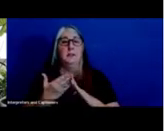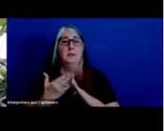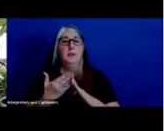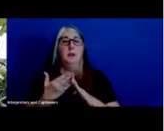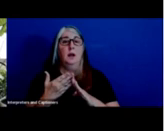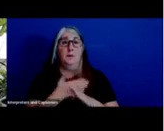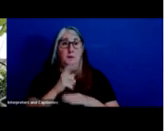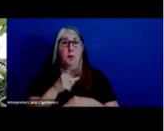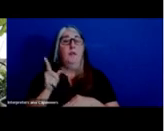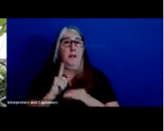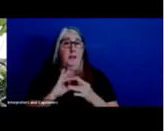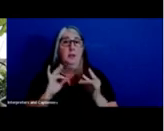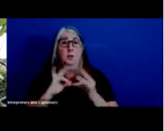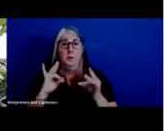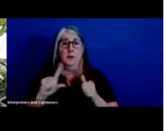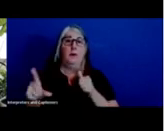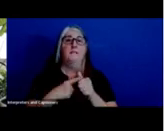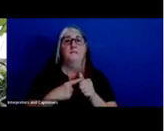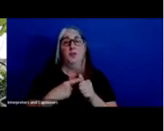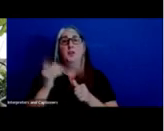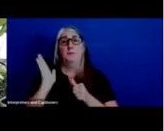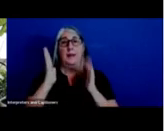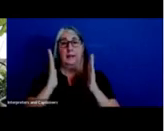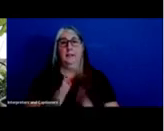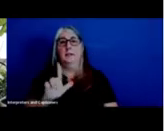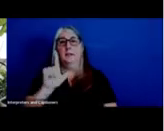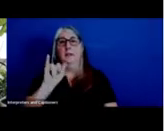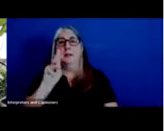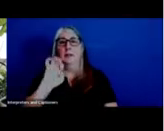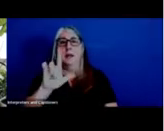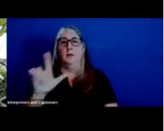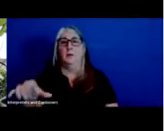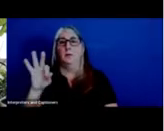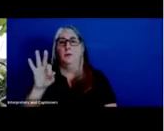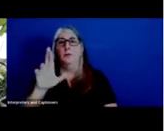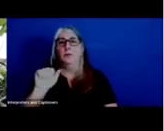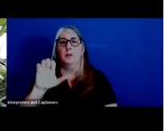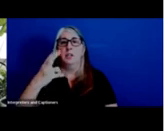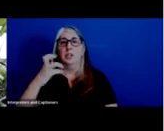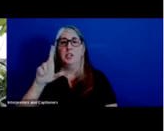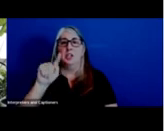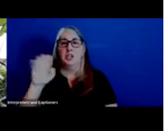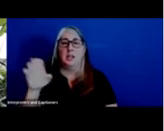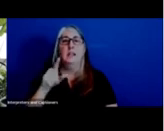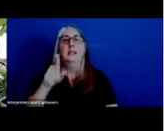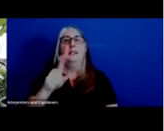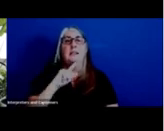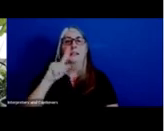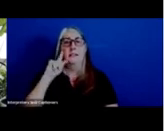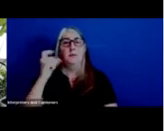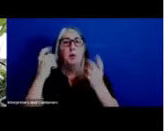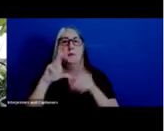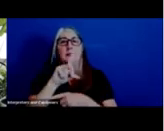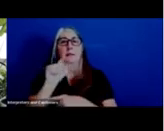remarks. And our first panelist is Lionel Frechette. Lionel is a deaf, multiply disabled